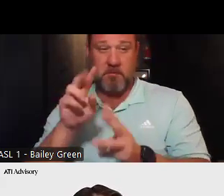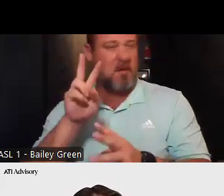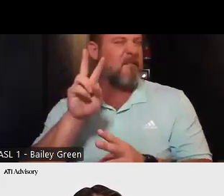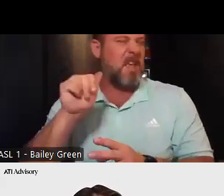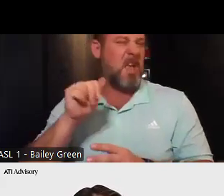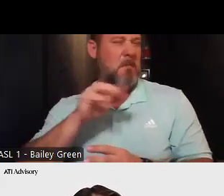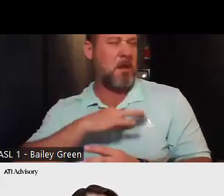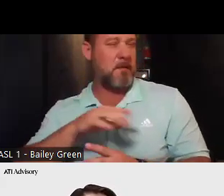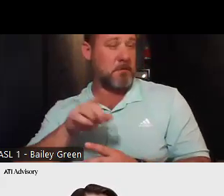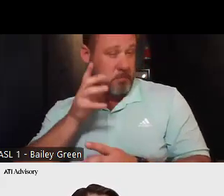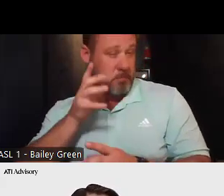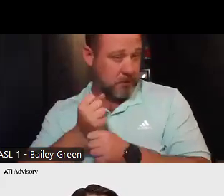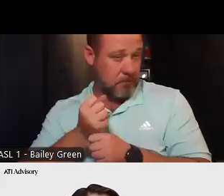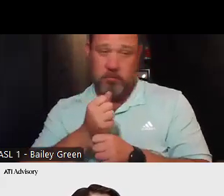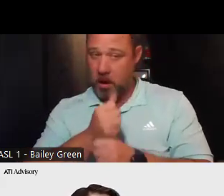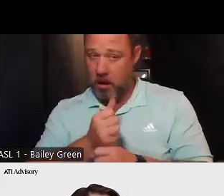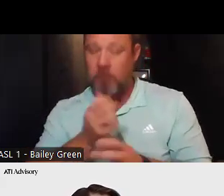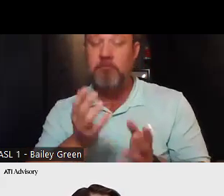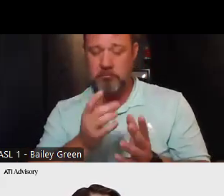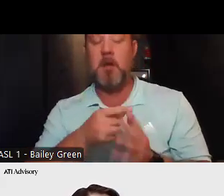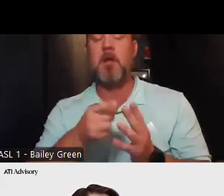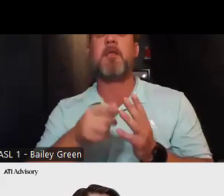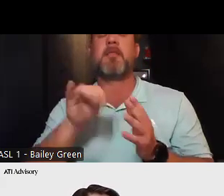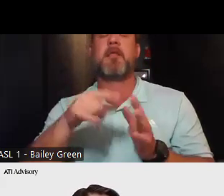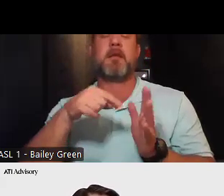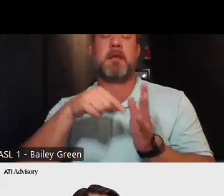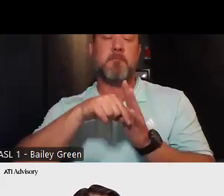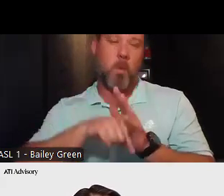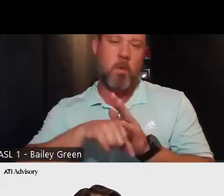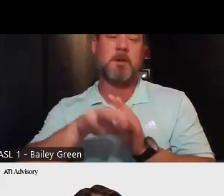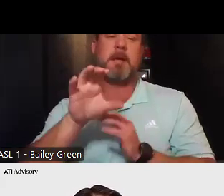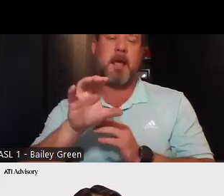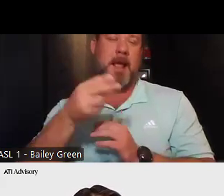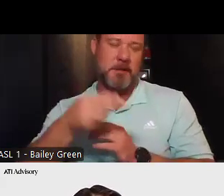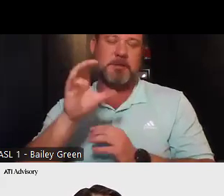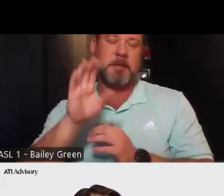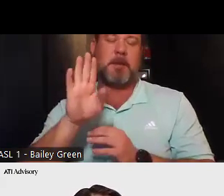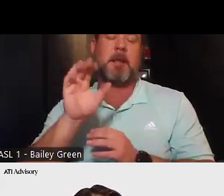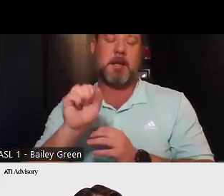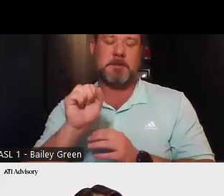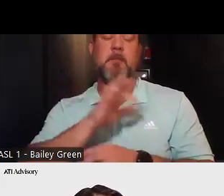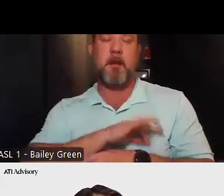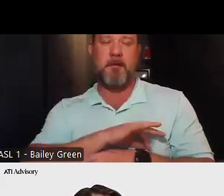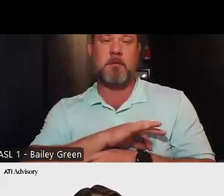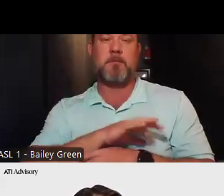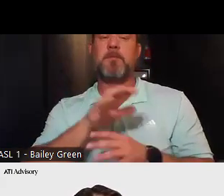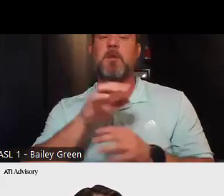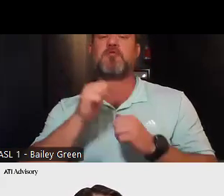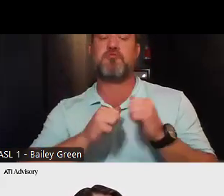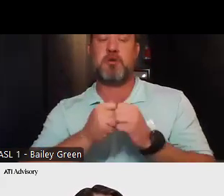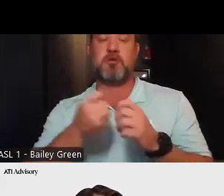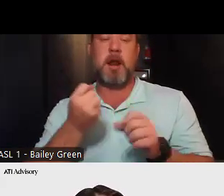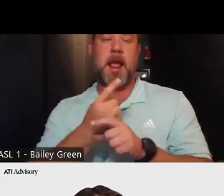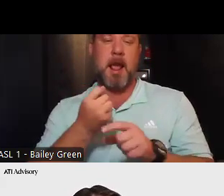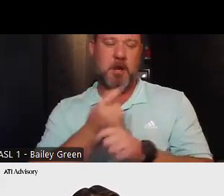example. And then the next is really the core of this is the HCBS benefit. So this is structured based on an